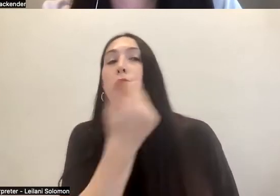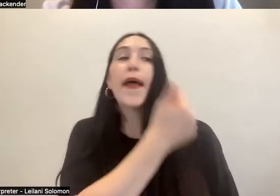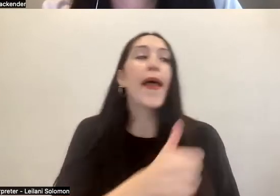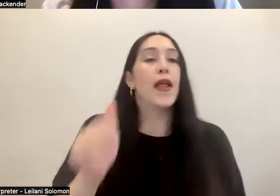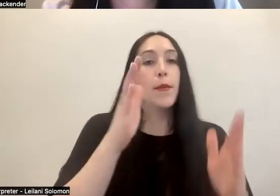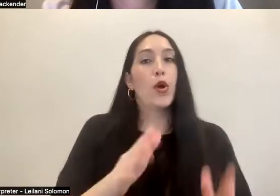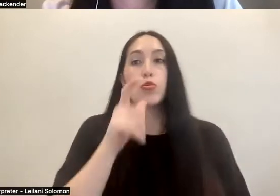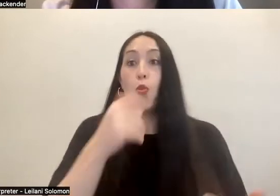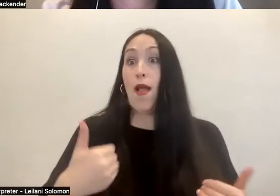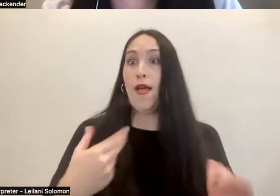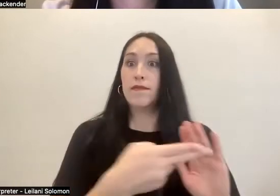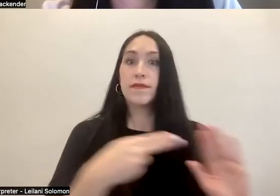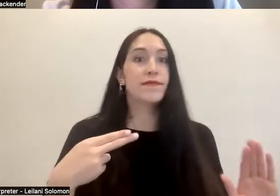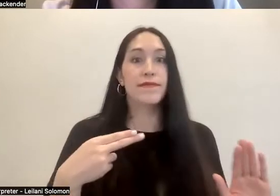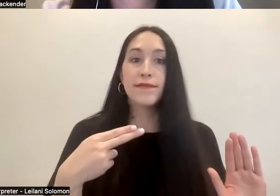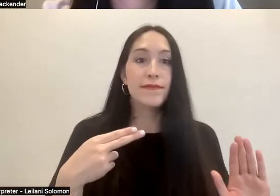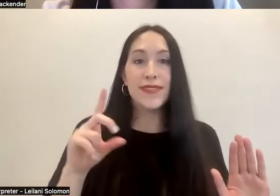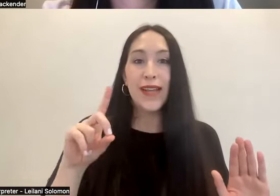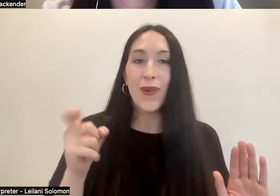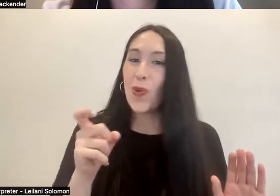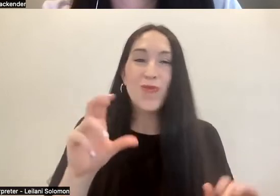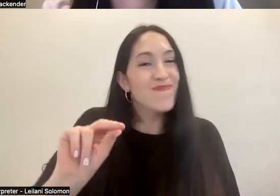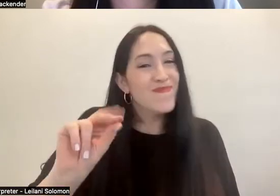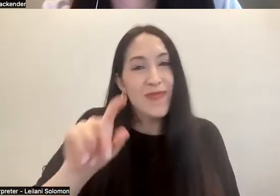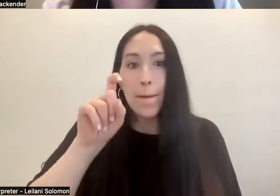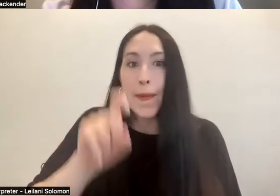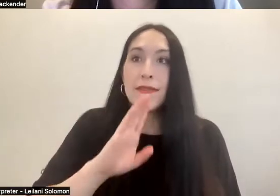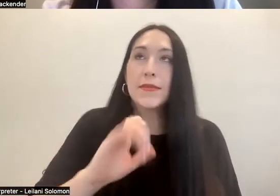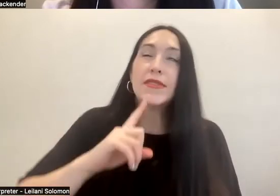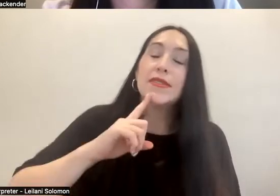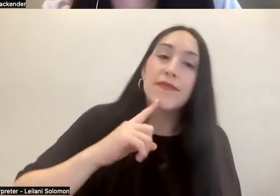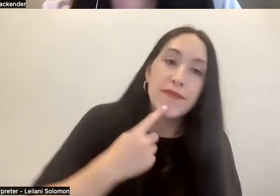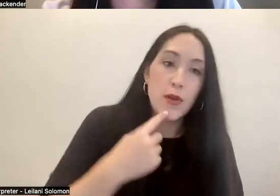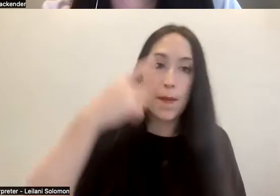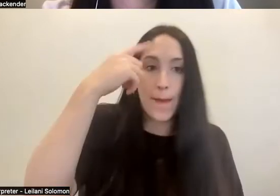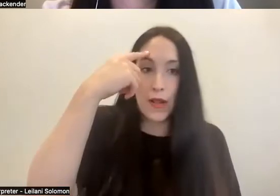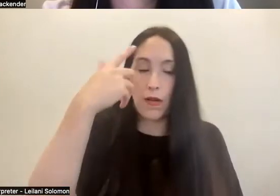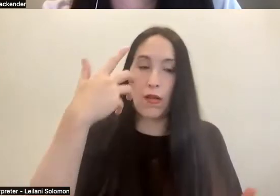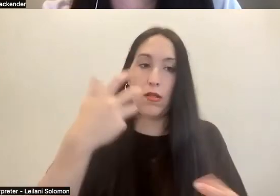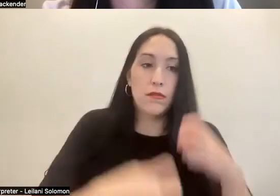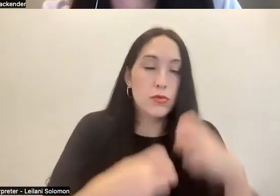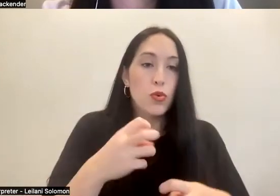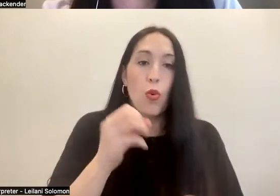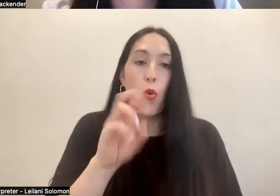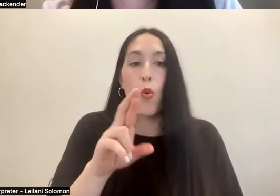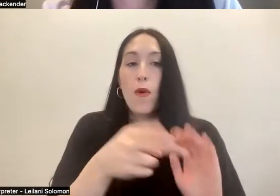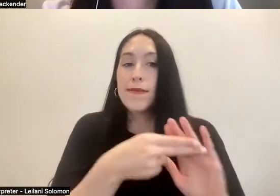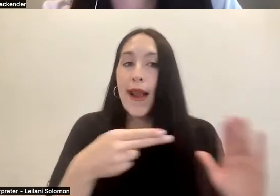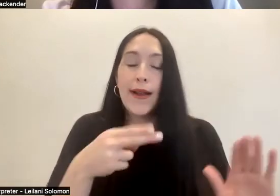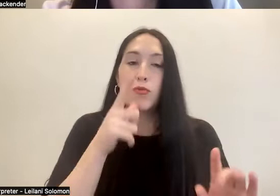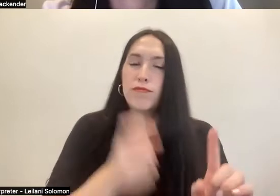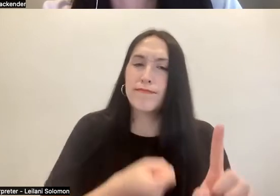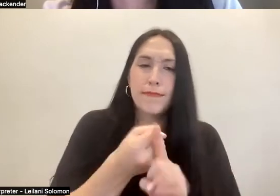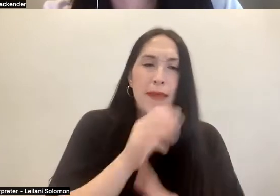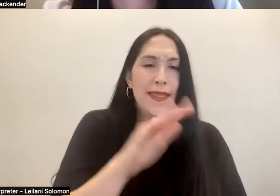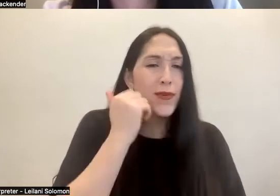be a severe mental incapacitation or diagnosis that impacts somebody's daily living. So whether